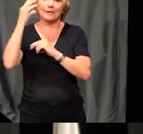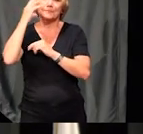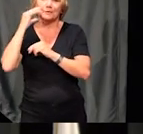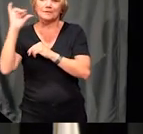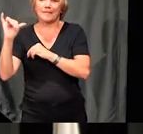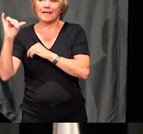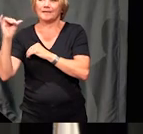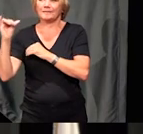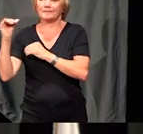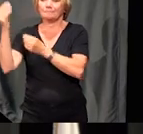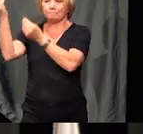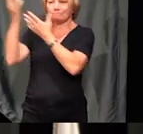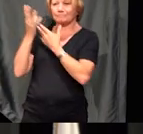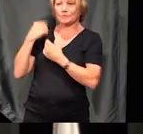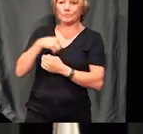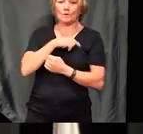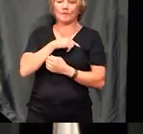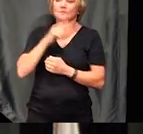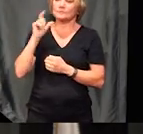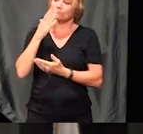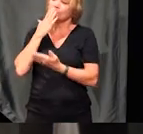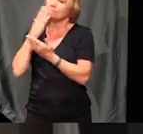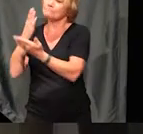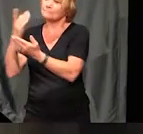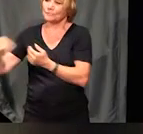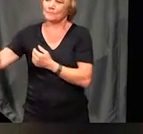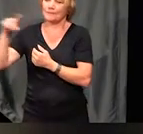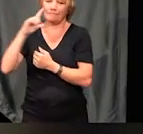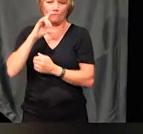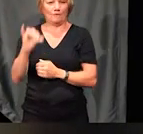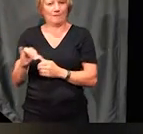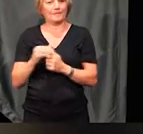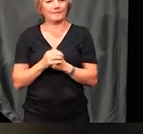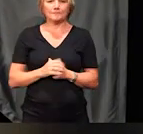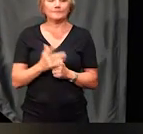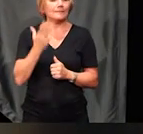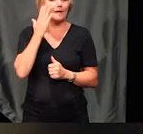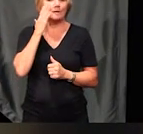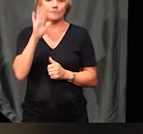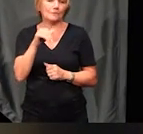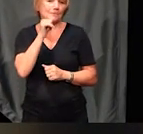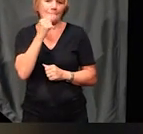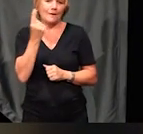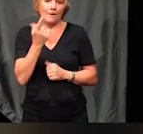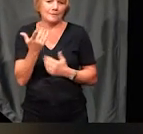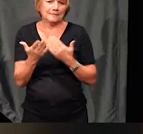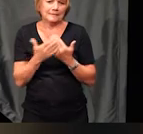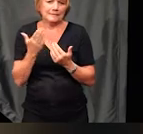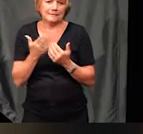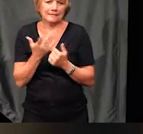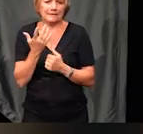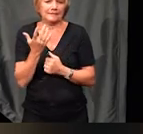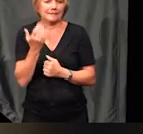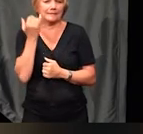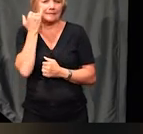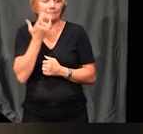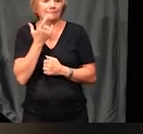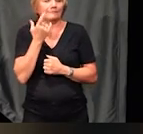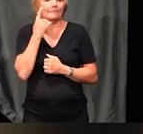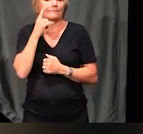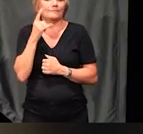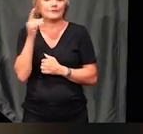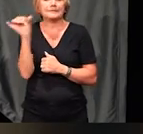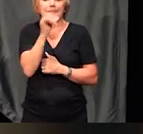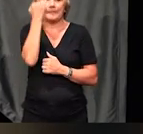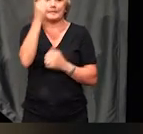grateful for them for what they have done for us. I know it's not always easy to climb up a ladder. Sometimes heights can